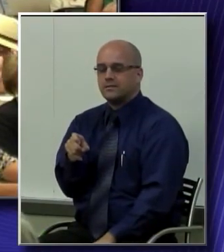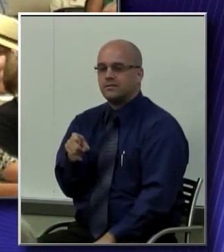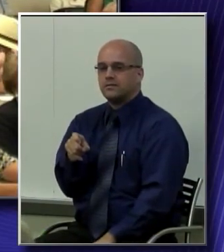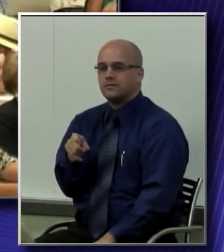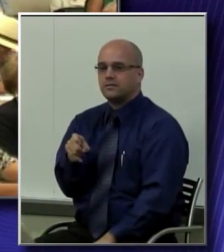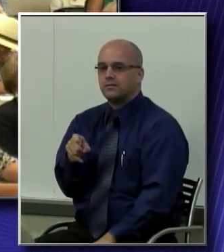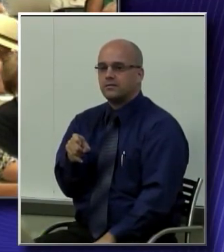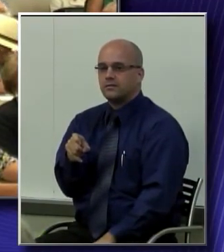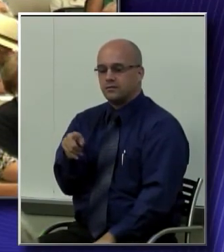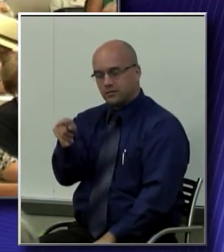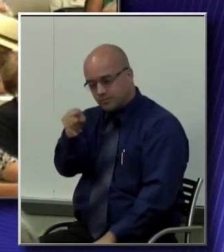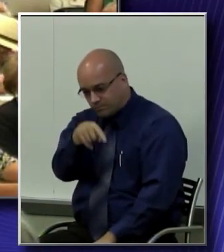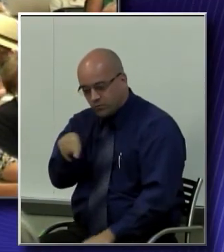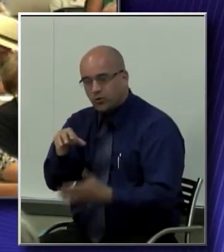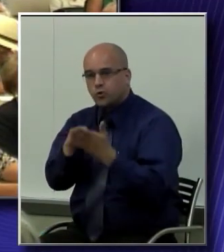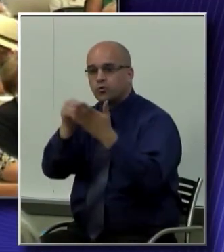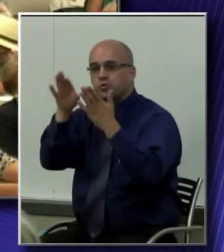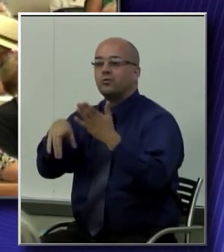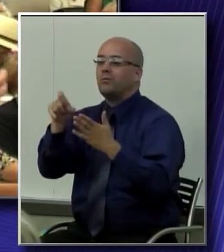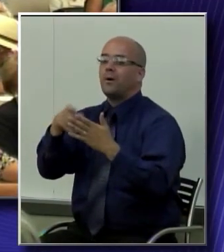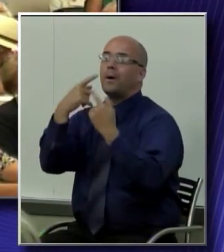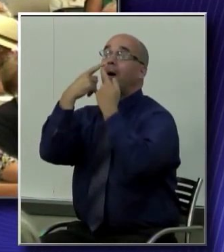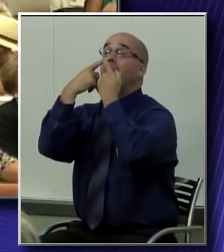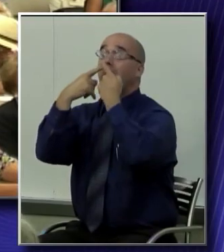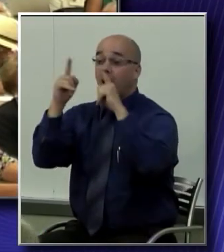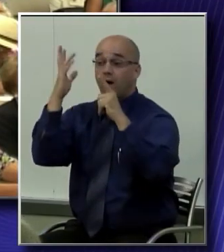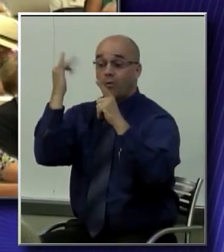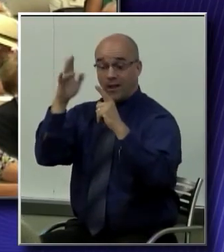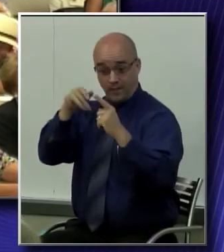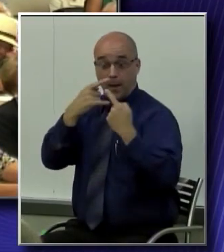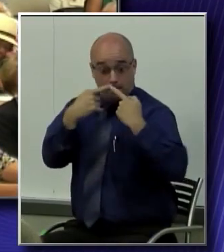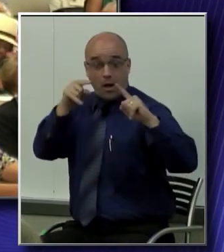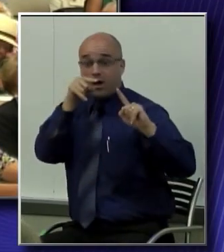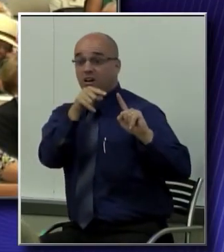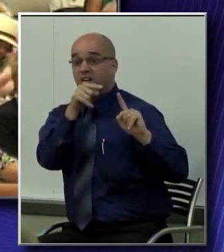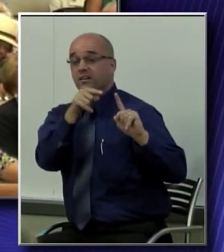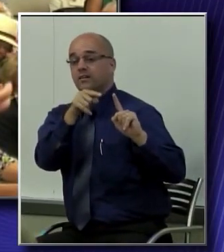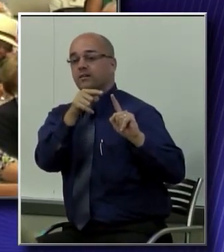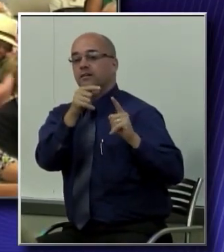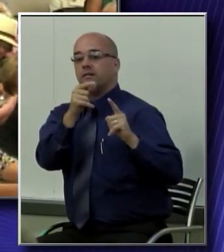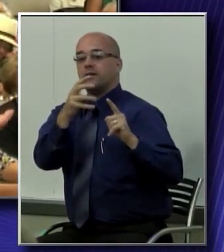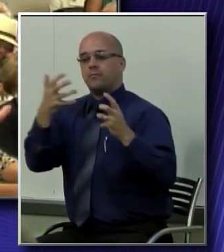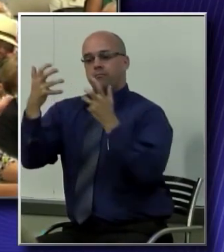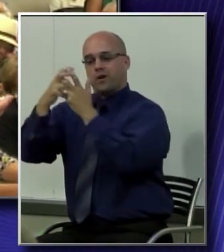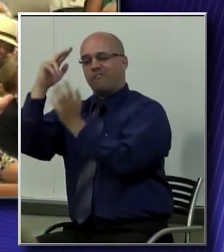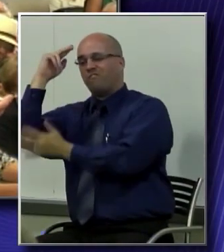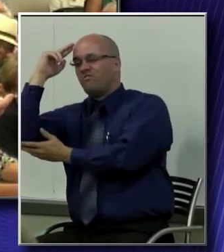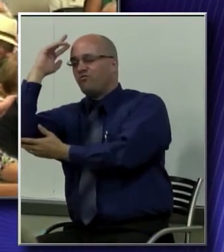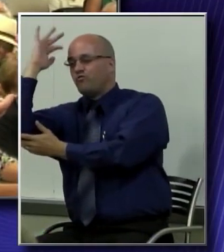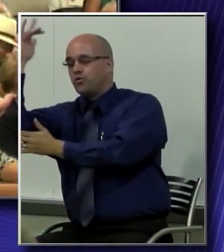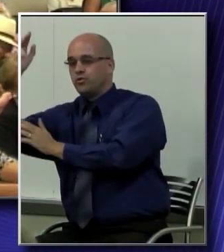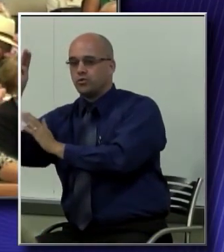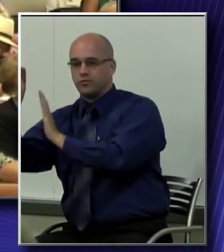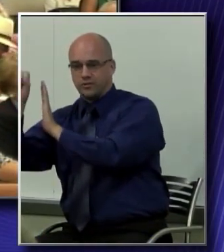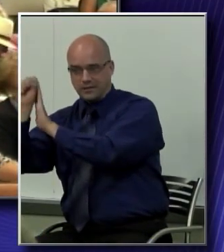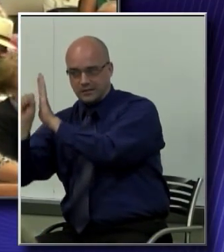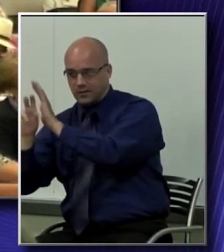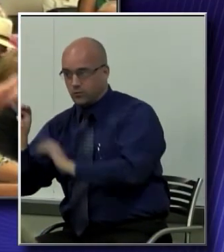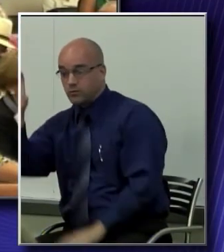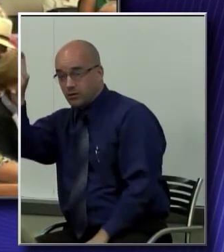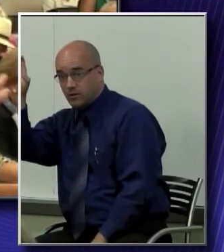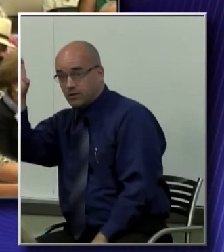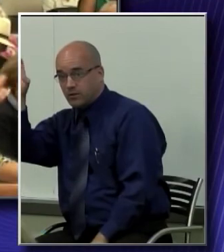The students have to succeed because that success is the future of our state, right?